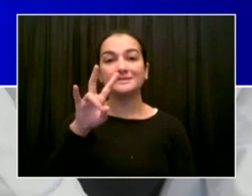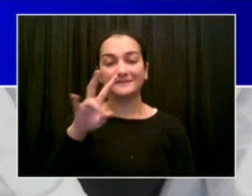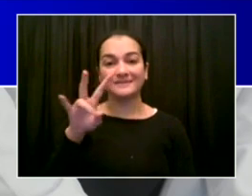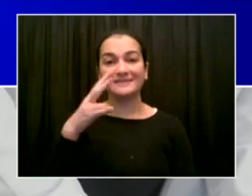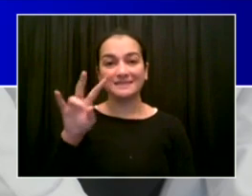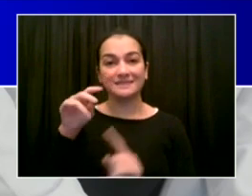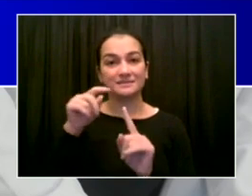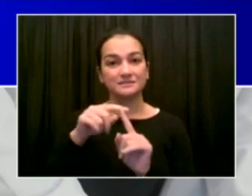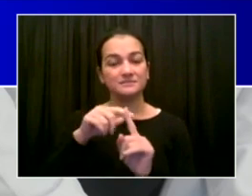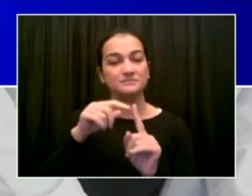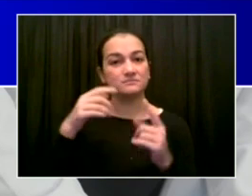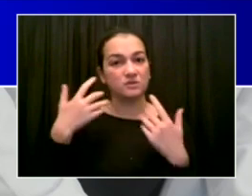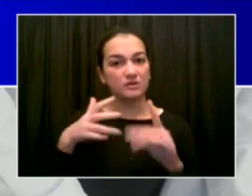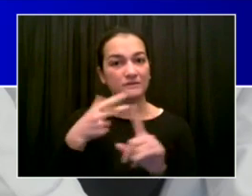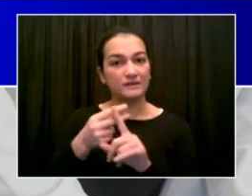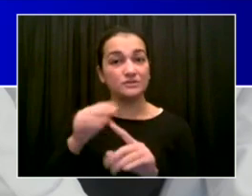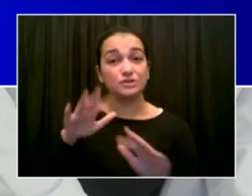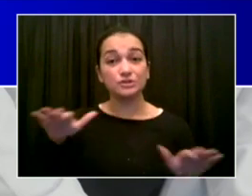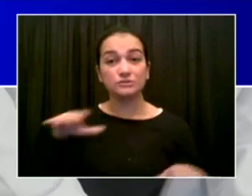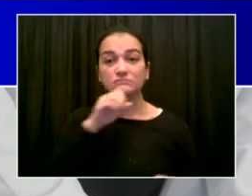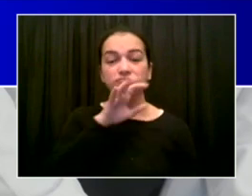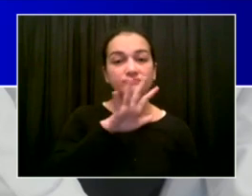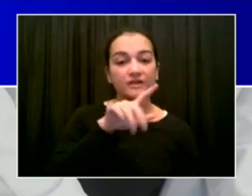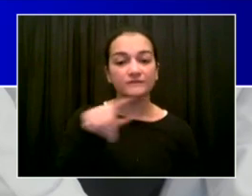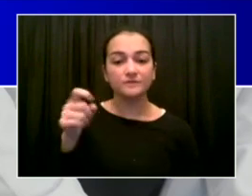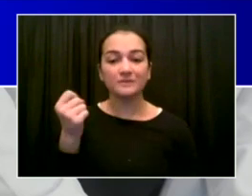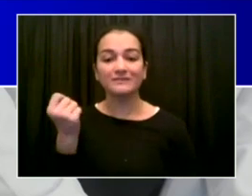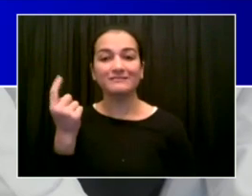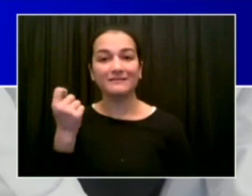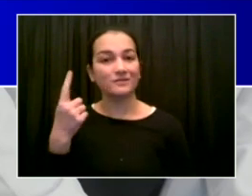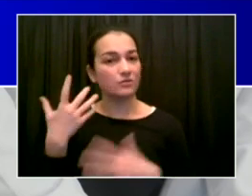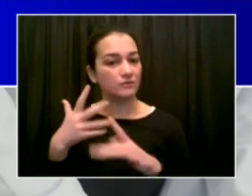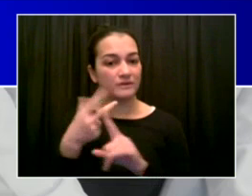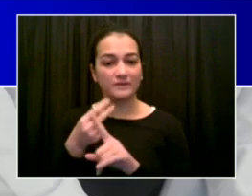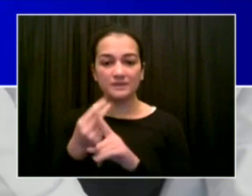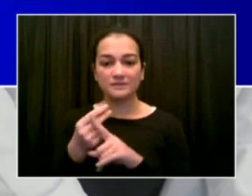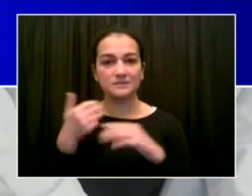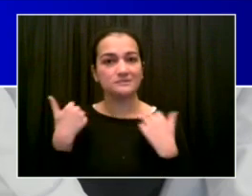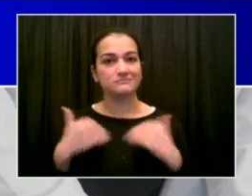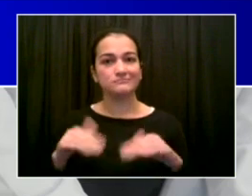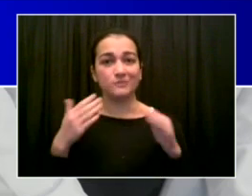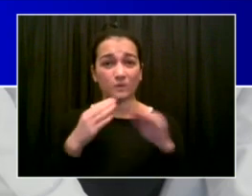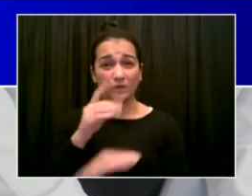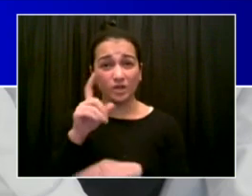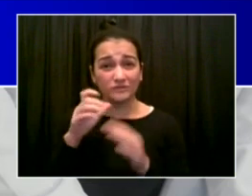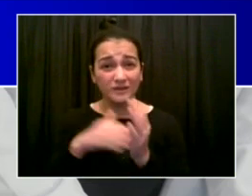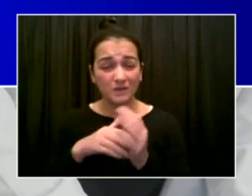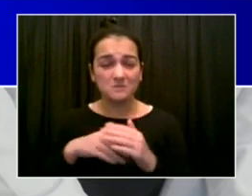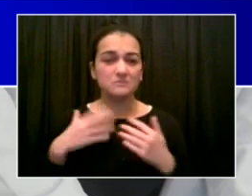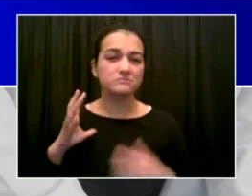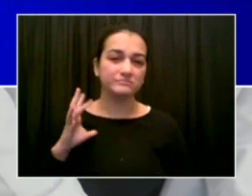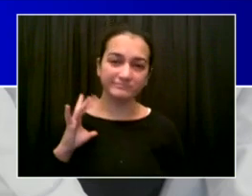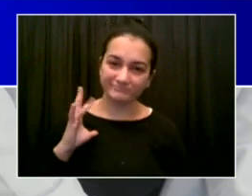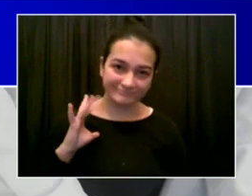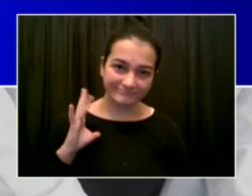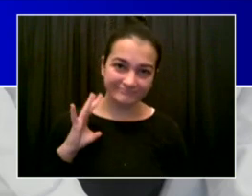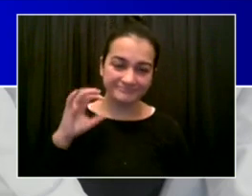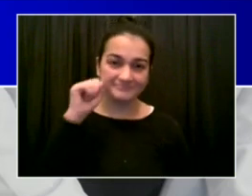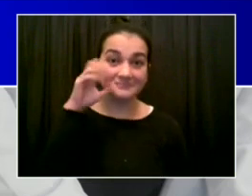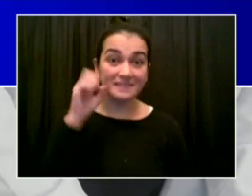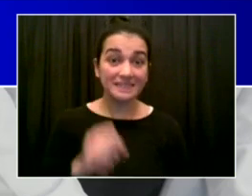already vaccinated. They've gotten their first shot. Over 100,000 already. This is something that's just been available for the last couple of